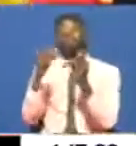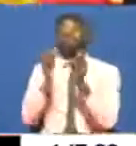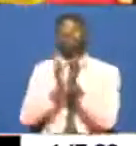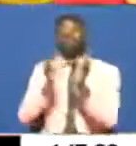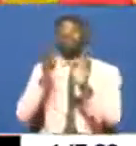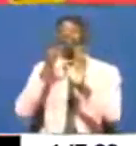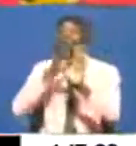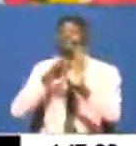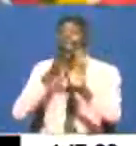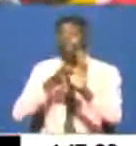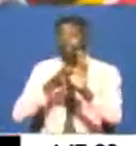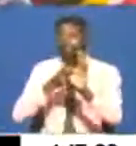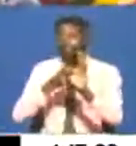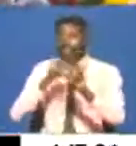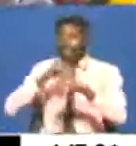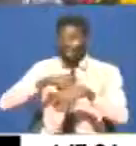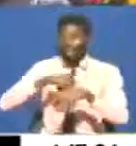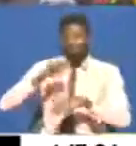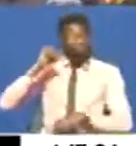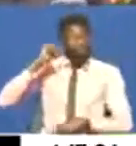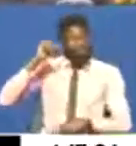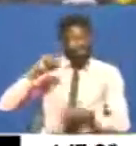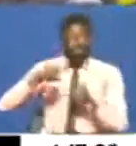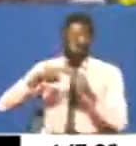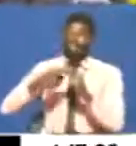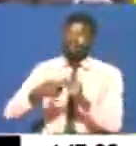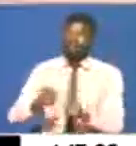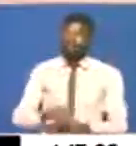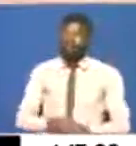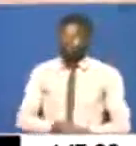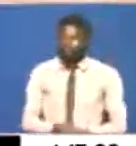as the political seasons gains momentum. Ruth Wamboi for